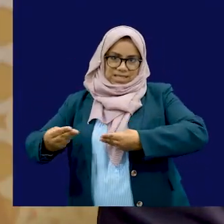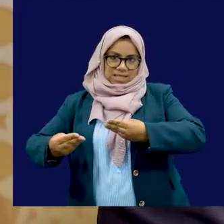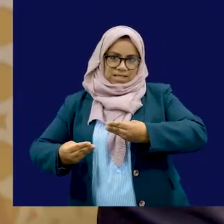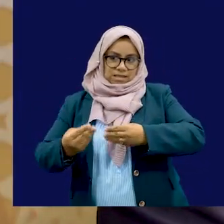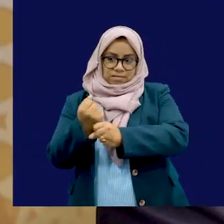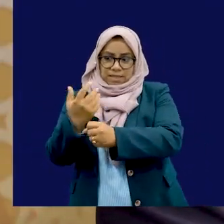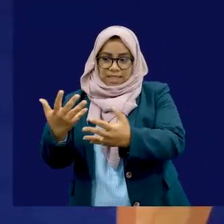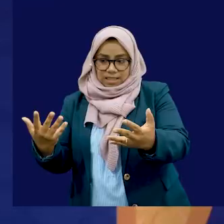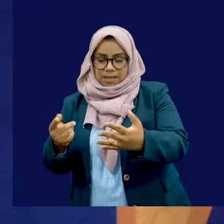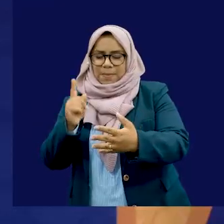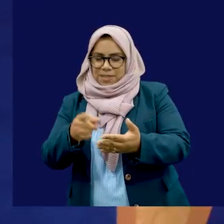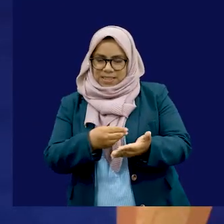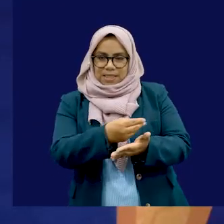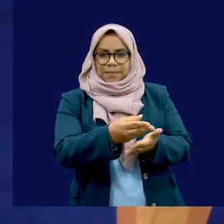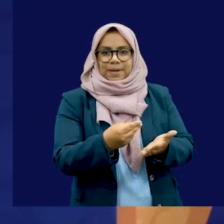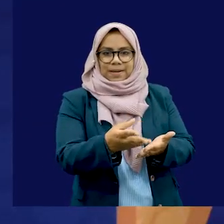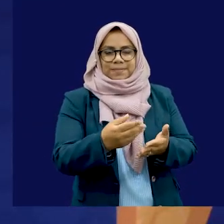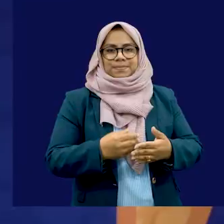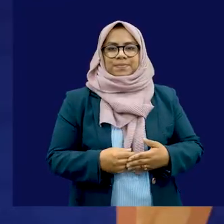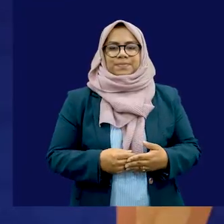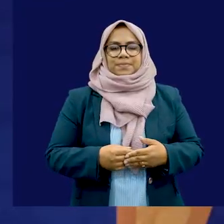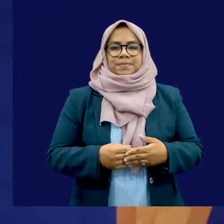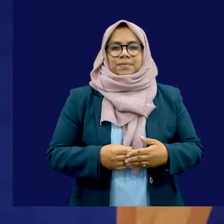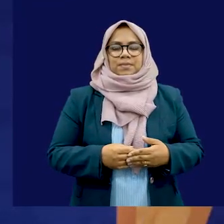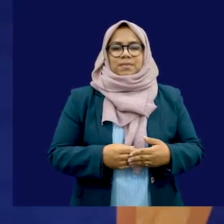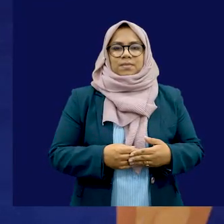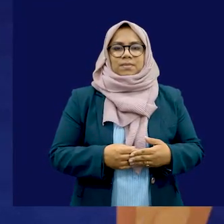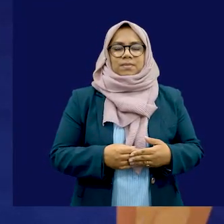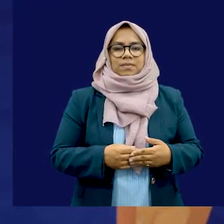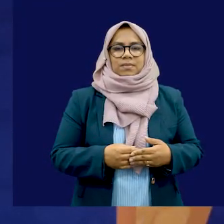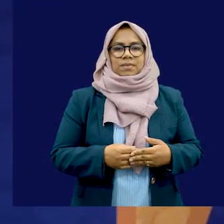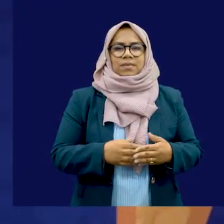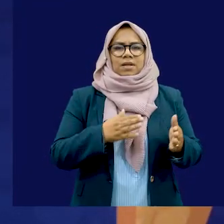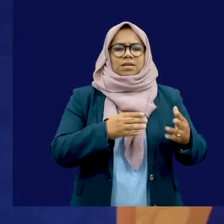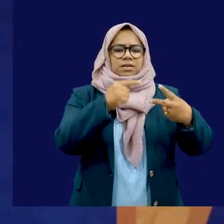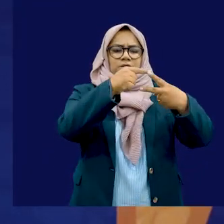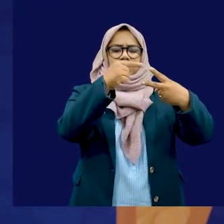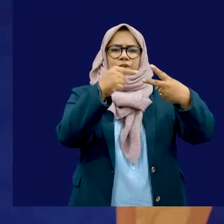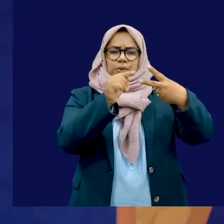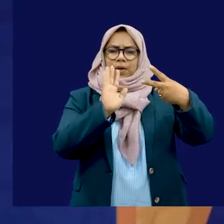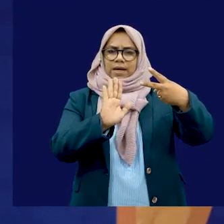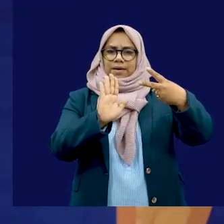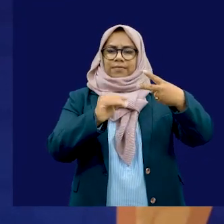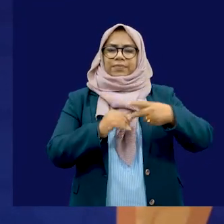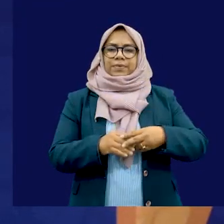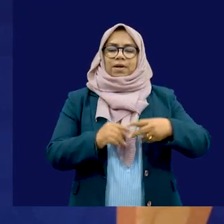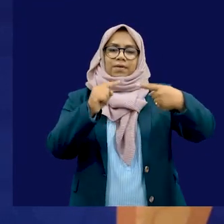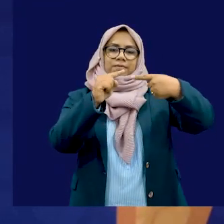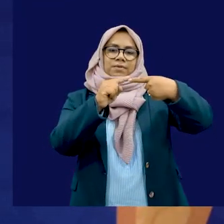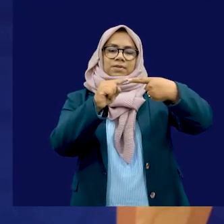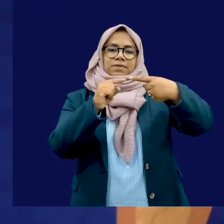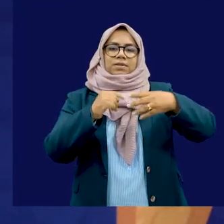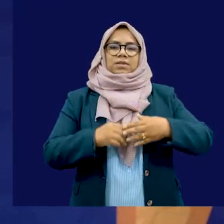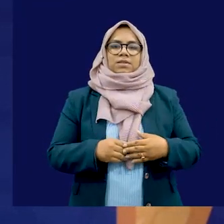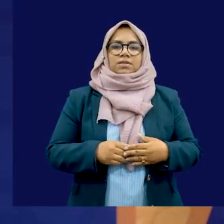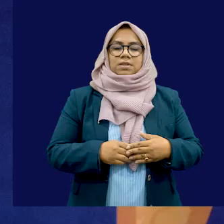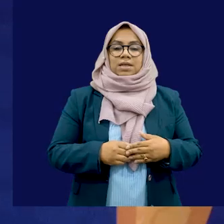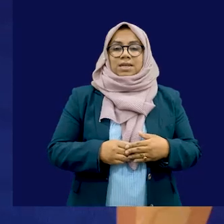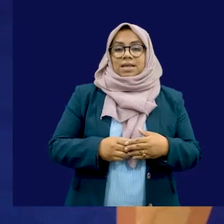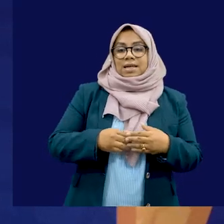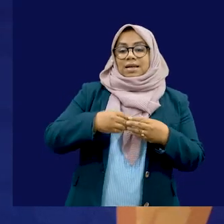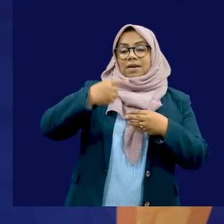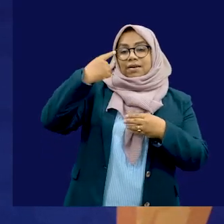trade. The goods found in a shop fall into two categories. The first one is